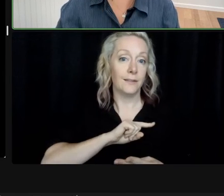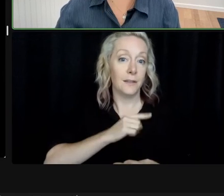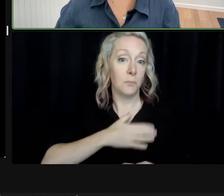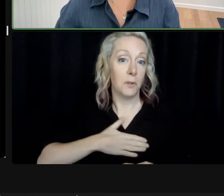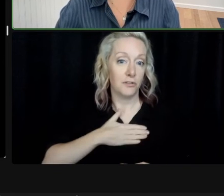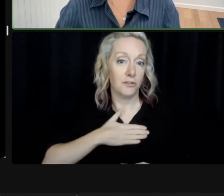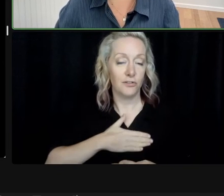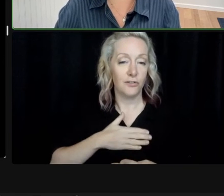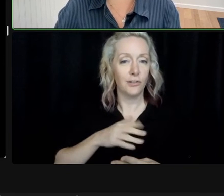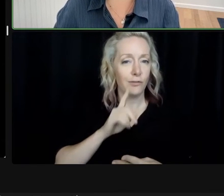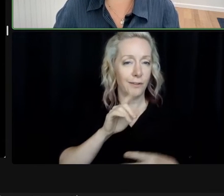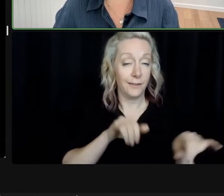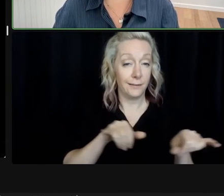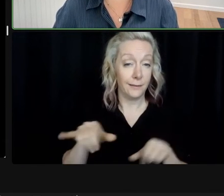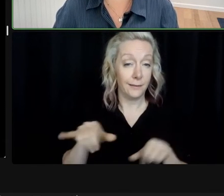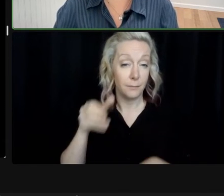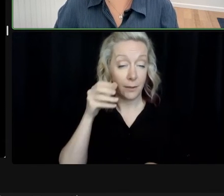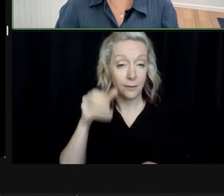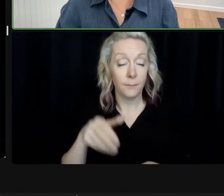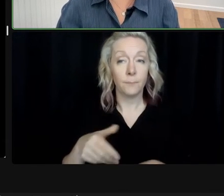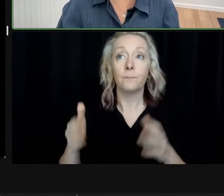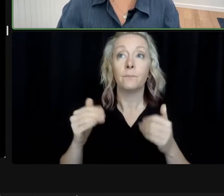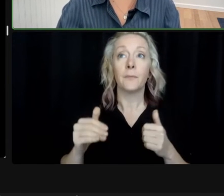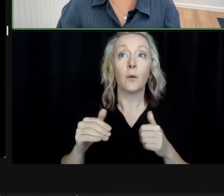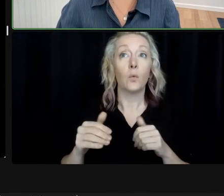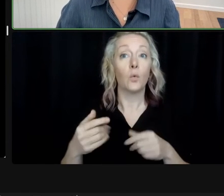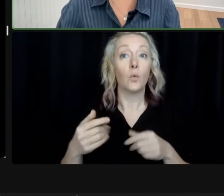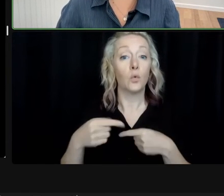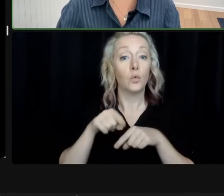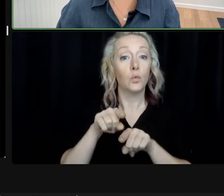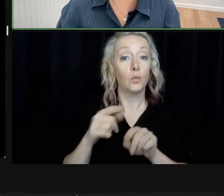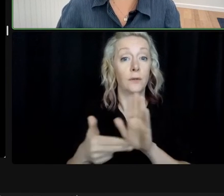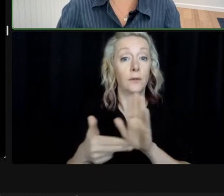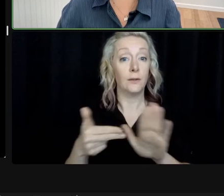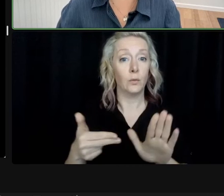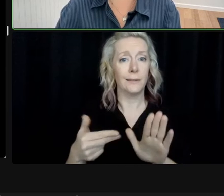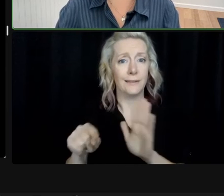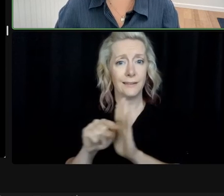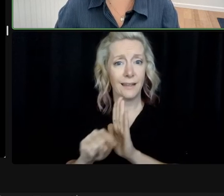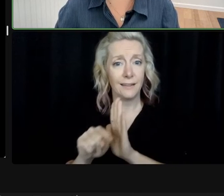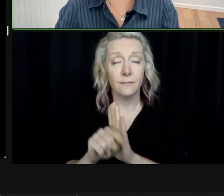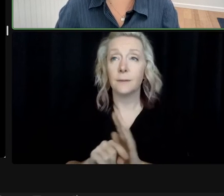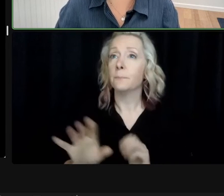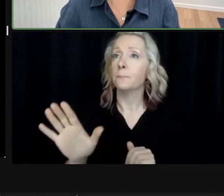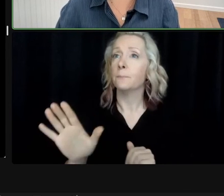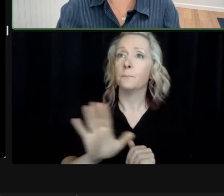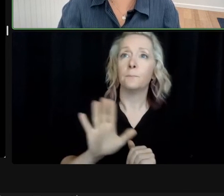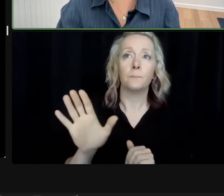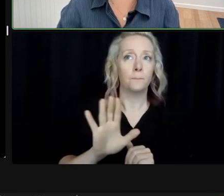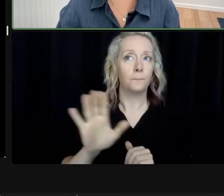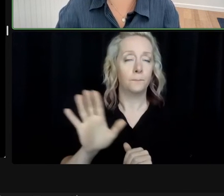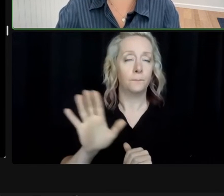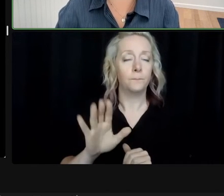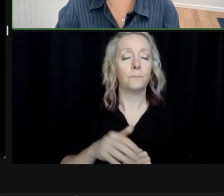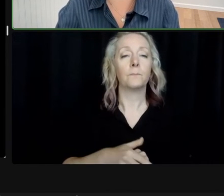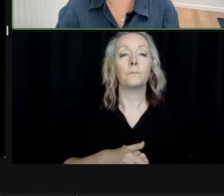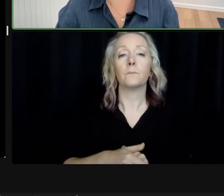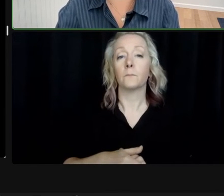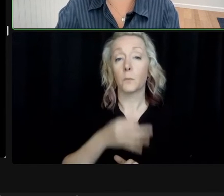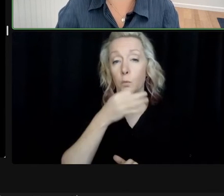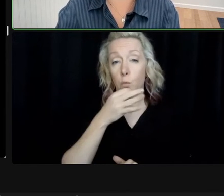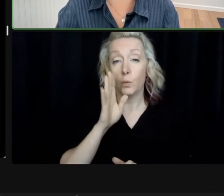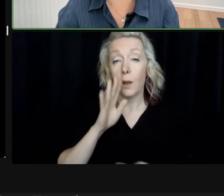so Cami, that's the question of the day. Not necessarily. What I think you'll see in a second where